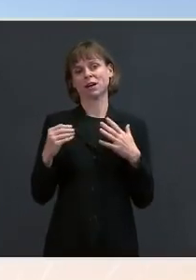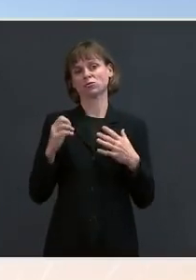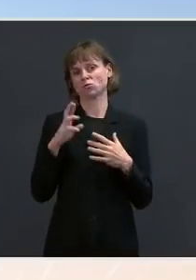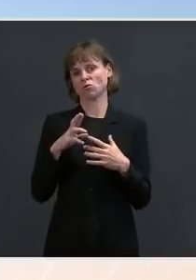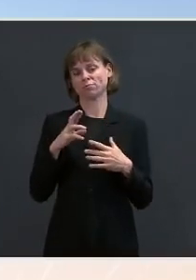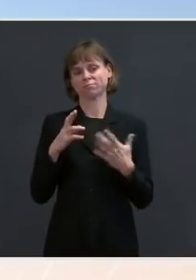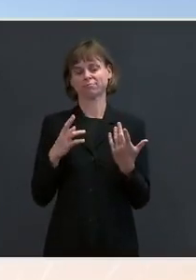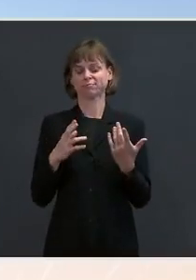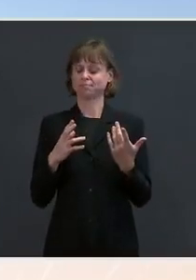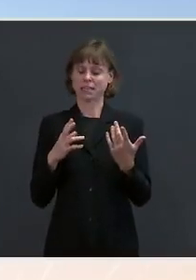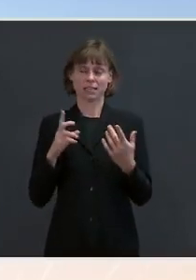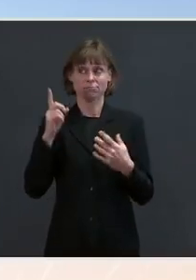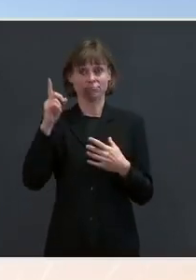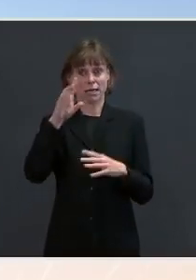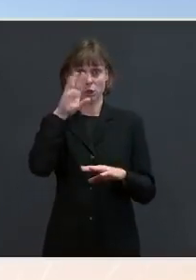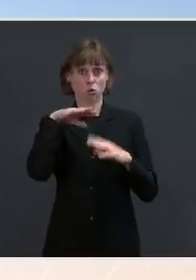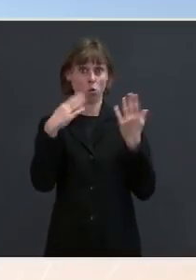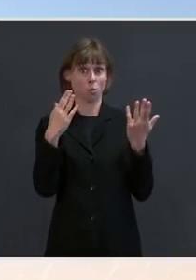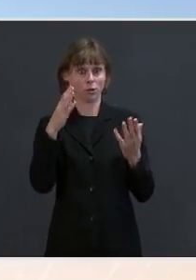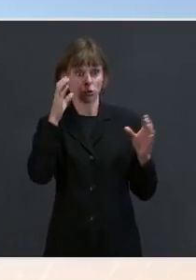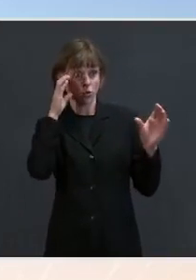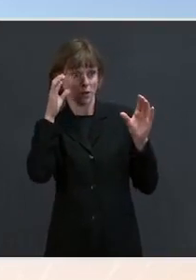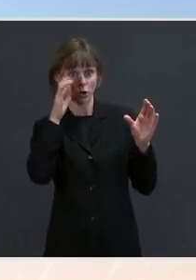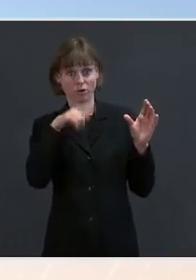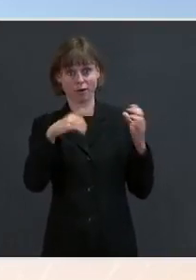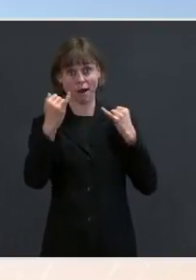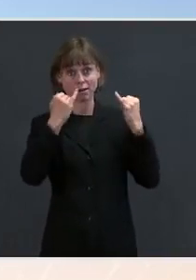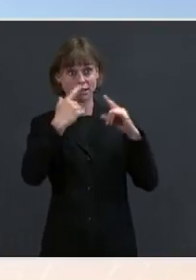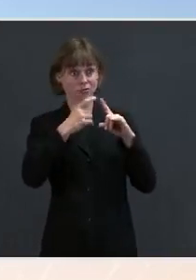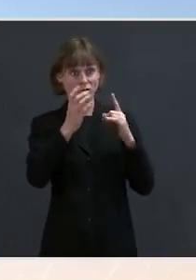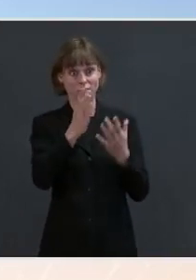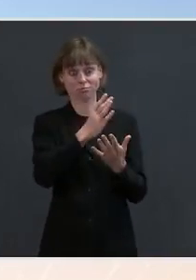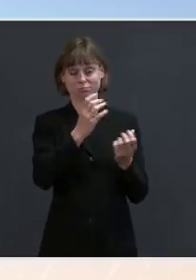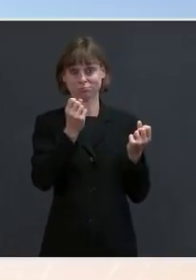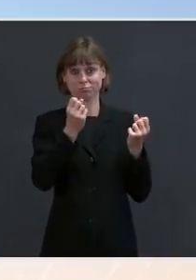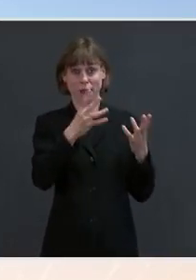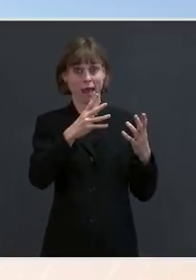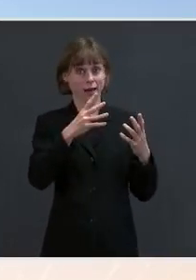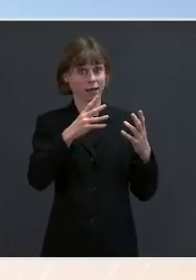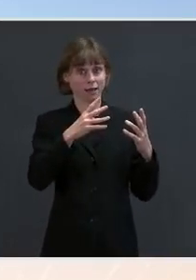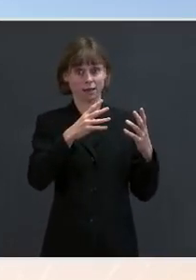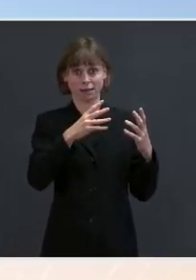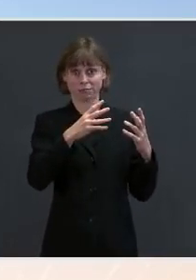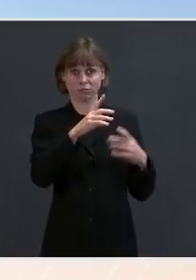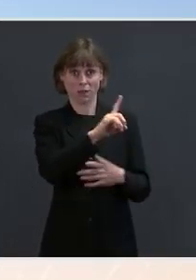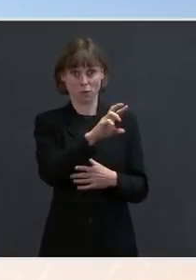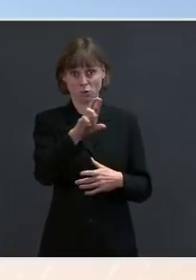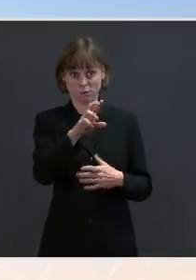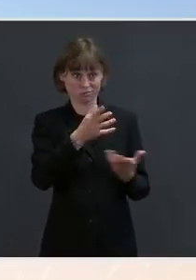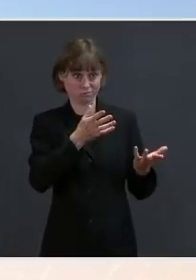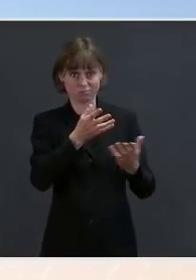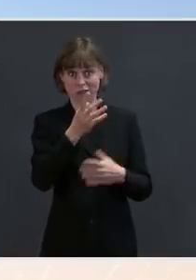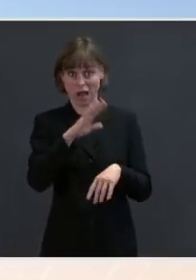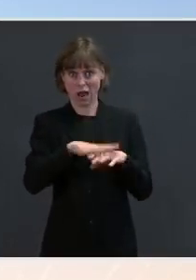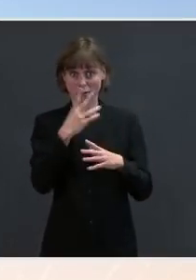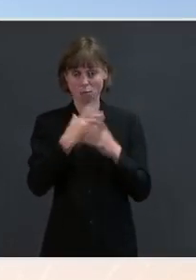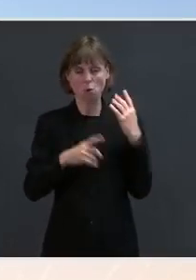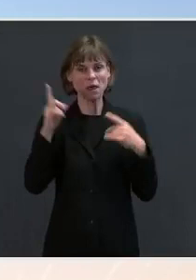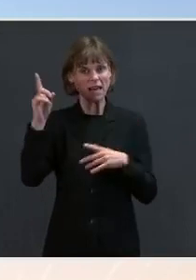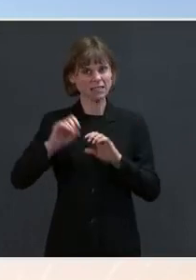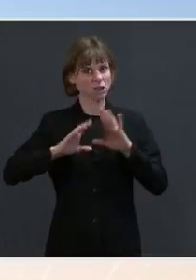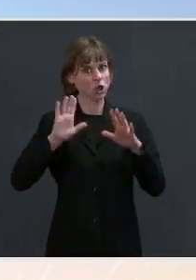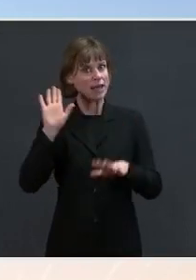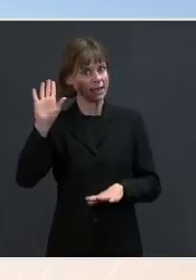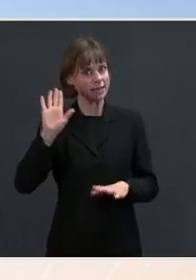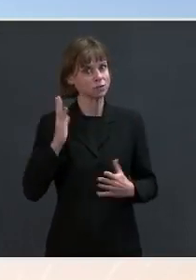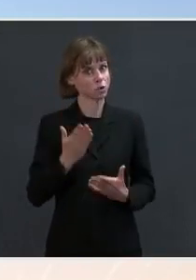He's been open to hearing ideas from a range of members of both parties on a bunch of different topics. He's been clear that his proposal is to